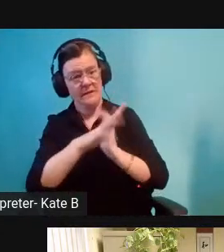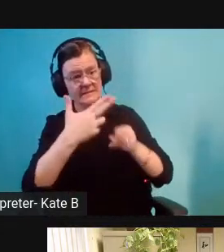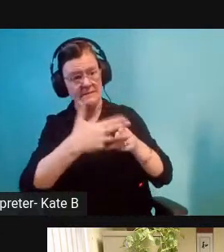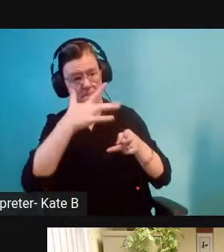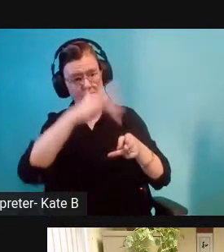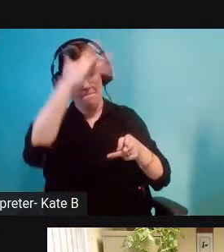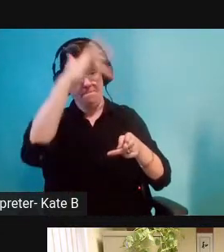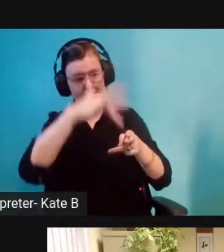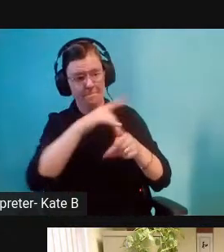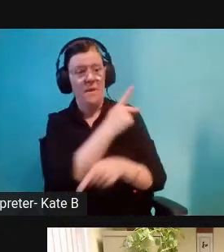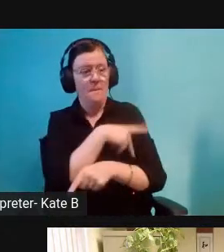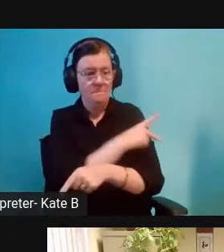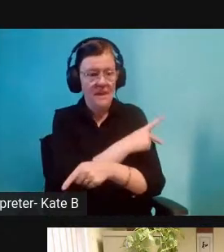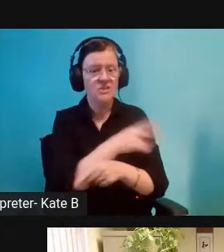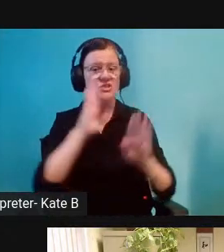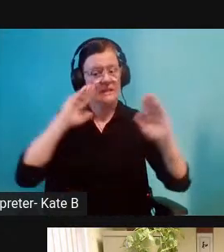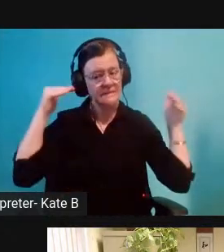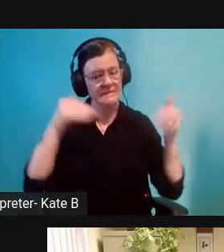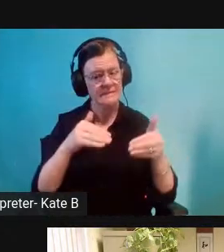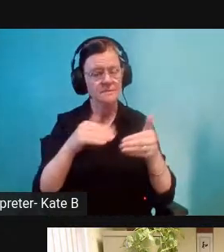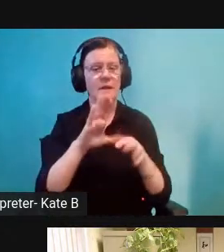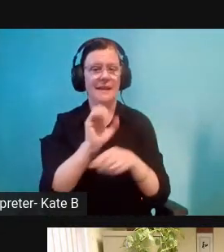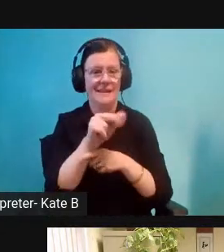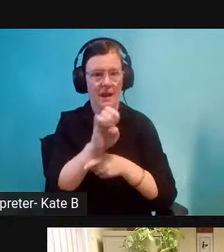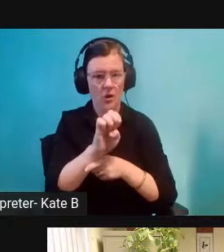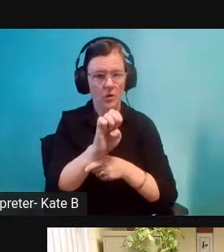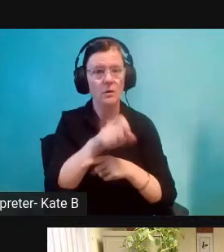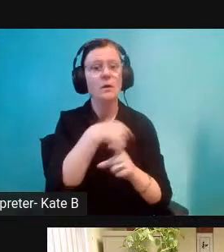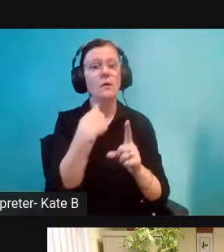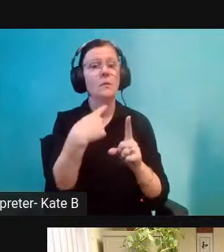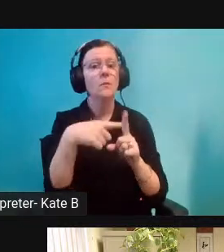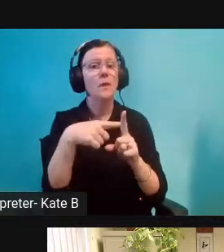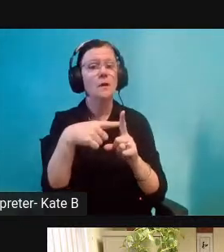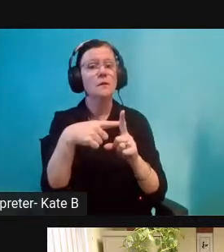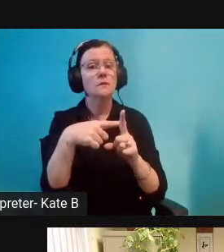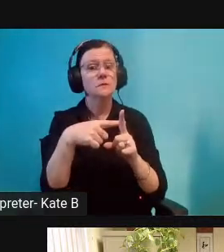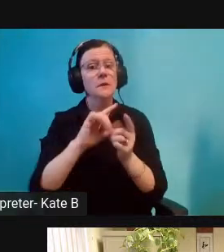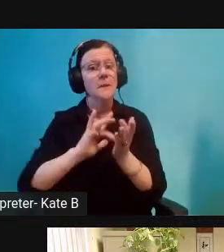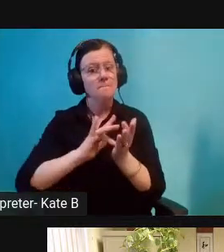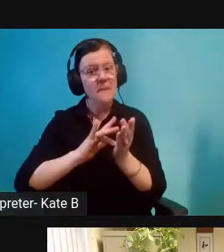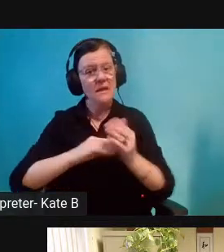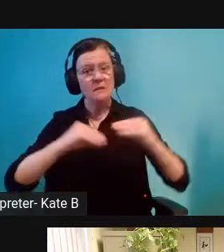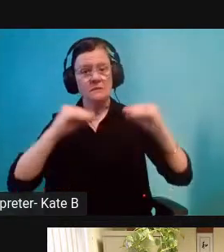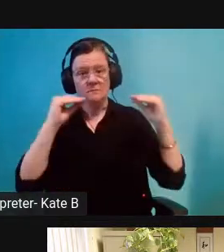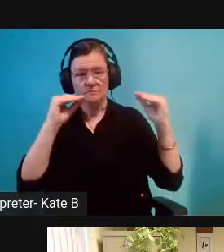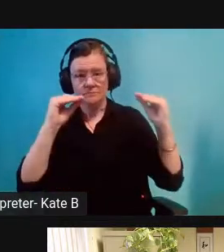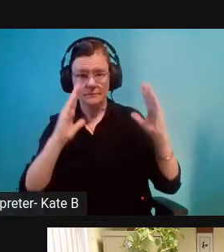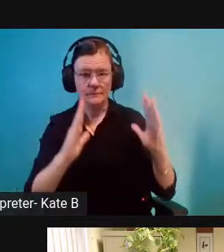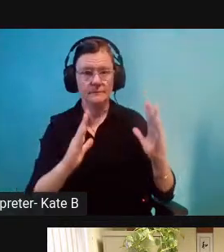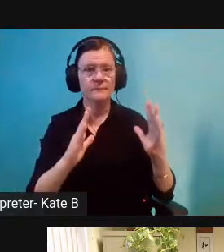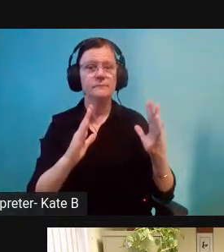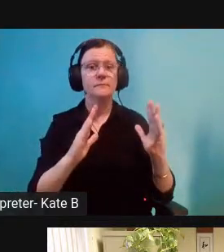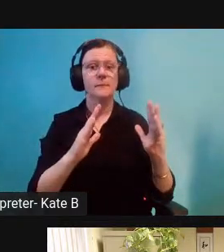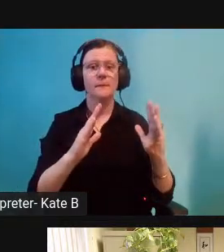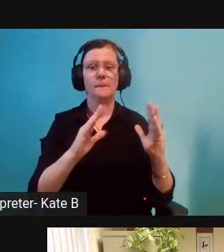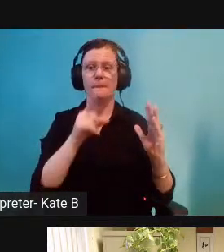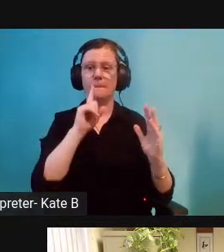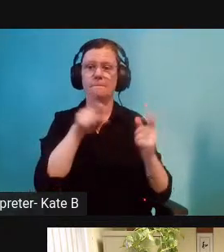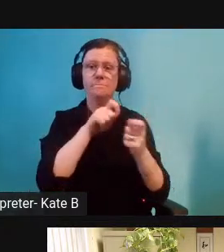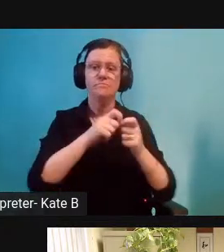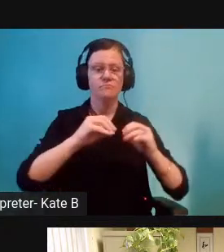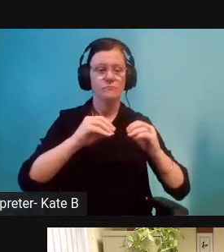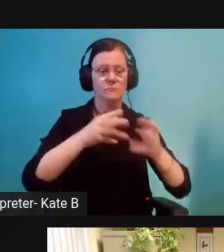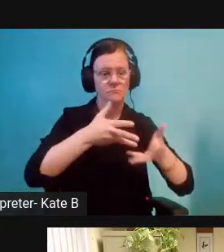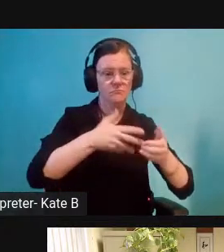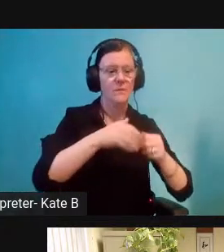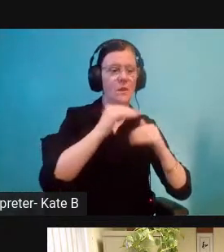patient and family-centered care, as well as in medical education about the care of children